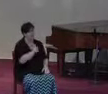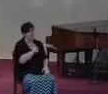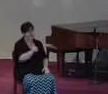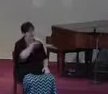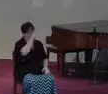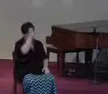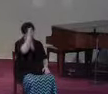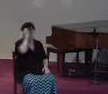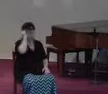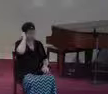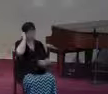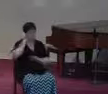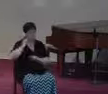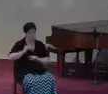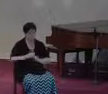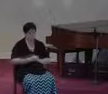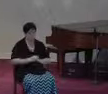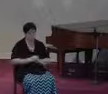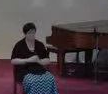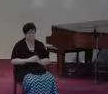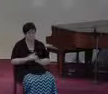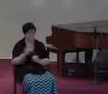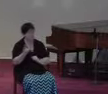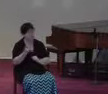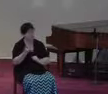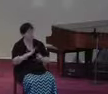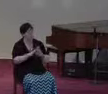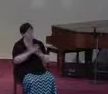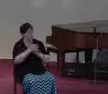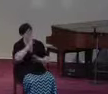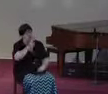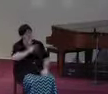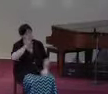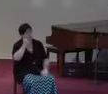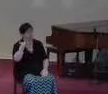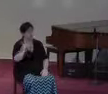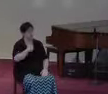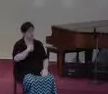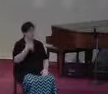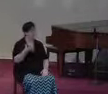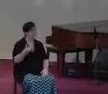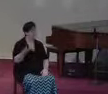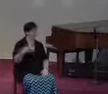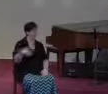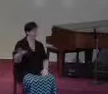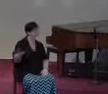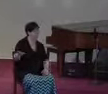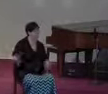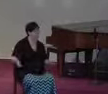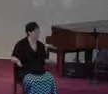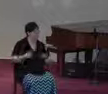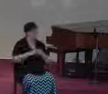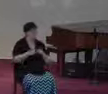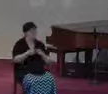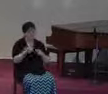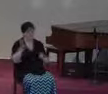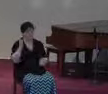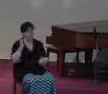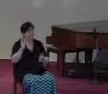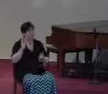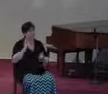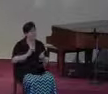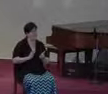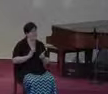to pasture when they become advanced in years. When they're less physically capable to provide